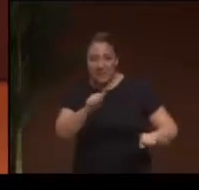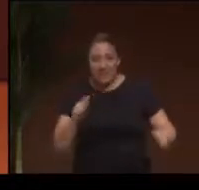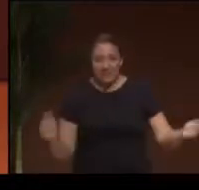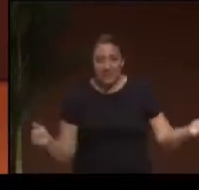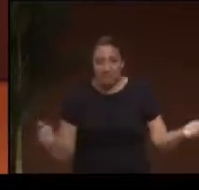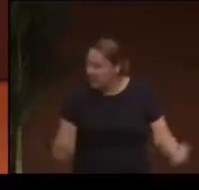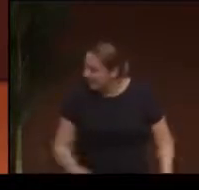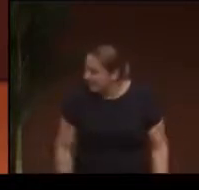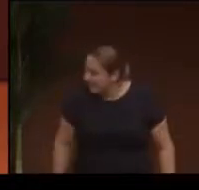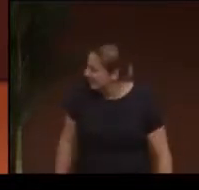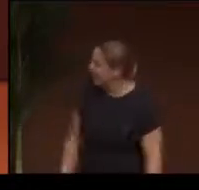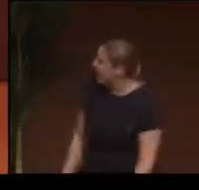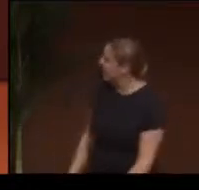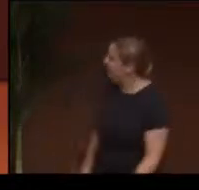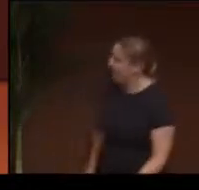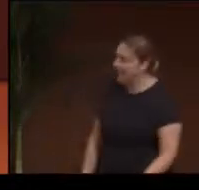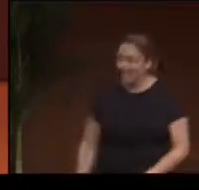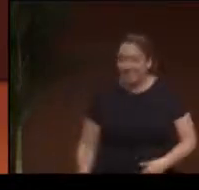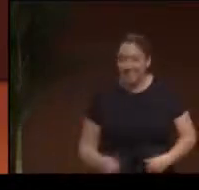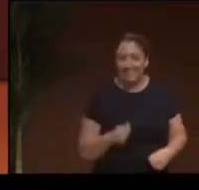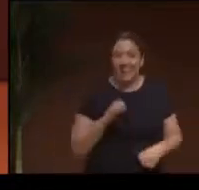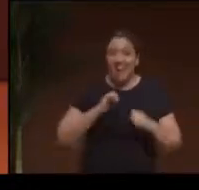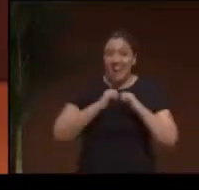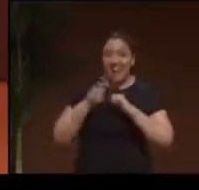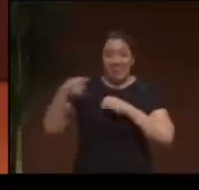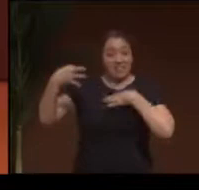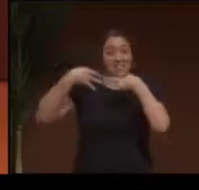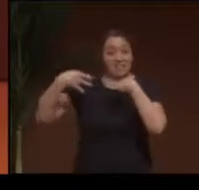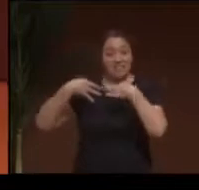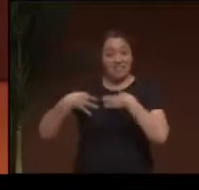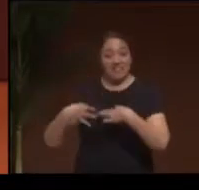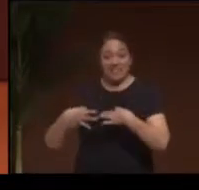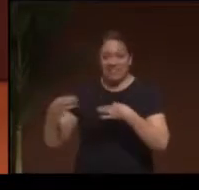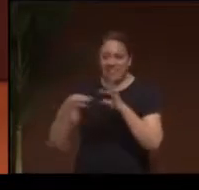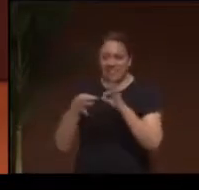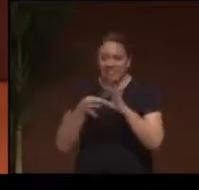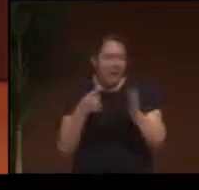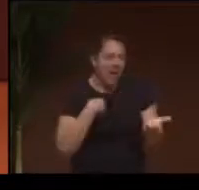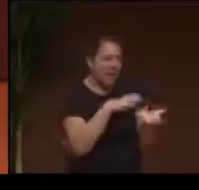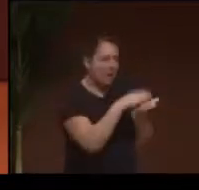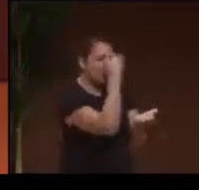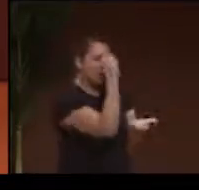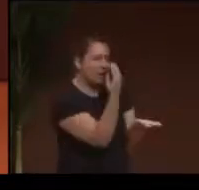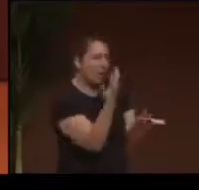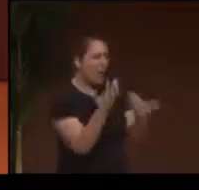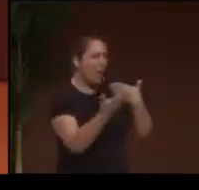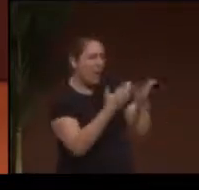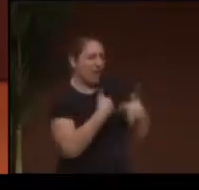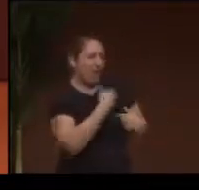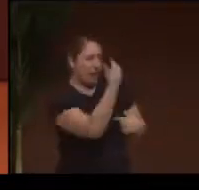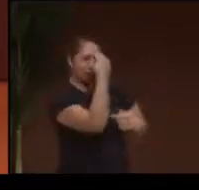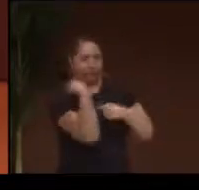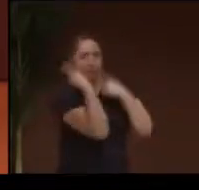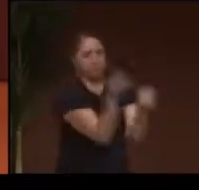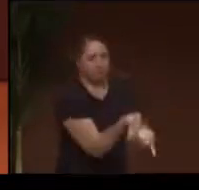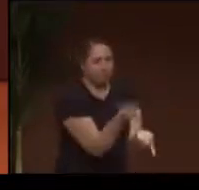True story. The thing was, the way they explained to me was that since they were just learning, they had to incorporate from what they knew, which was this.